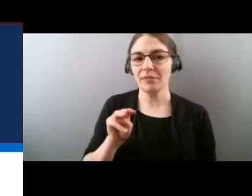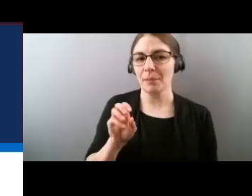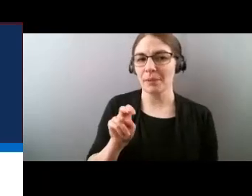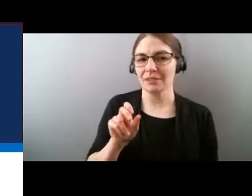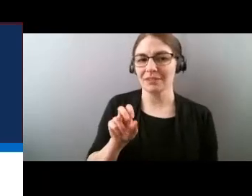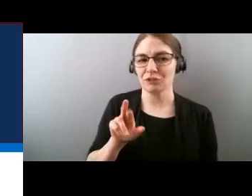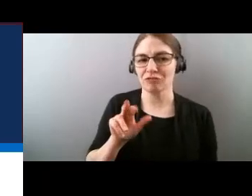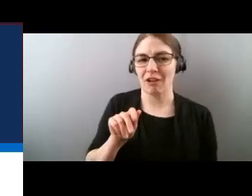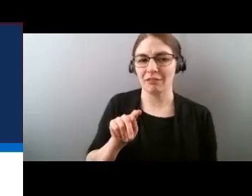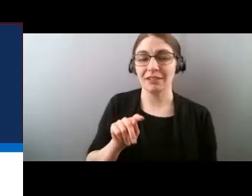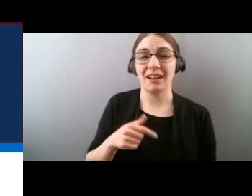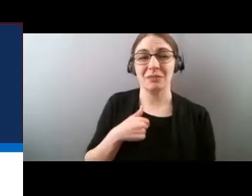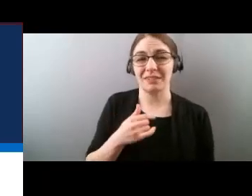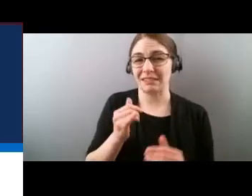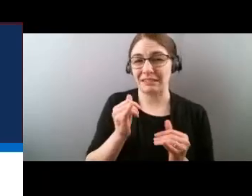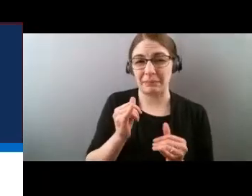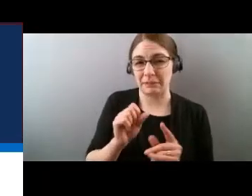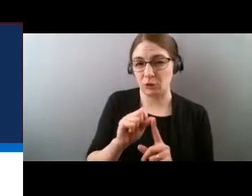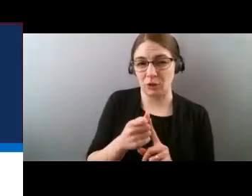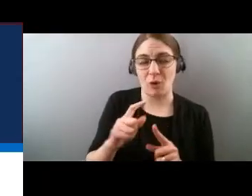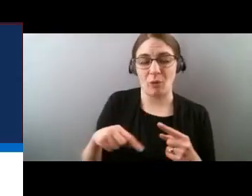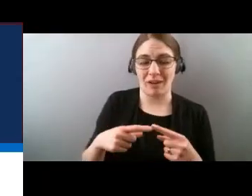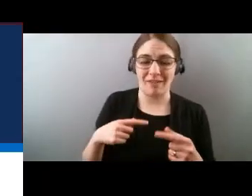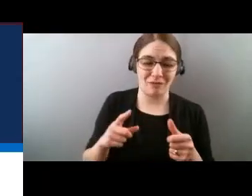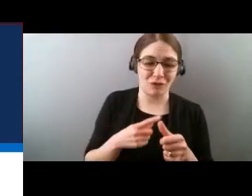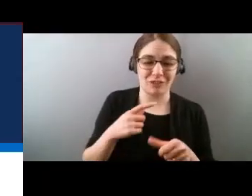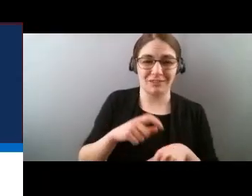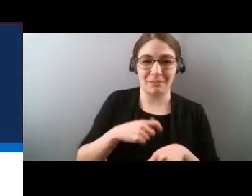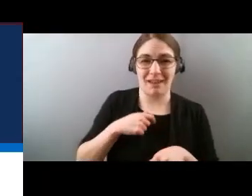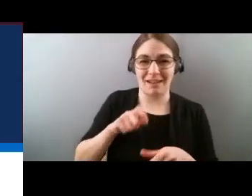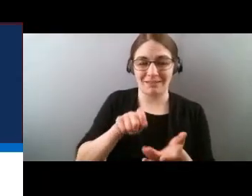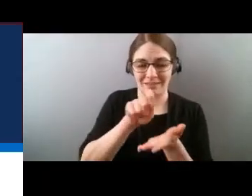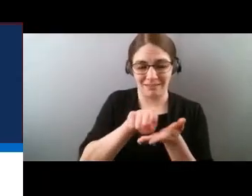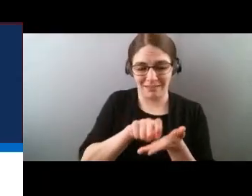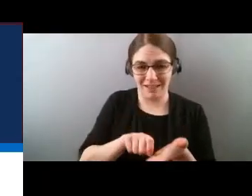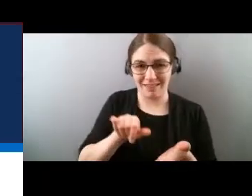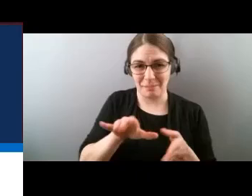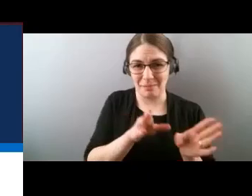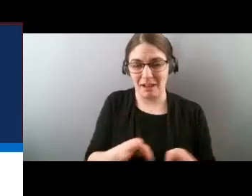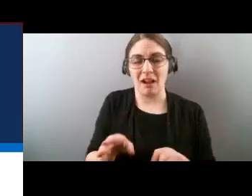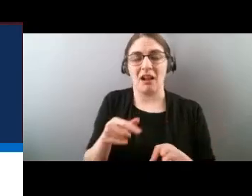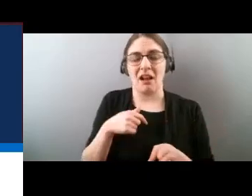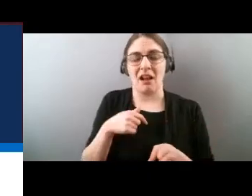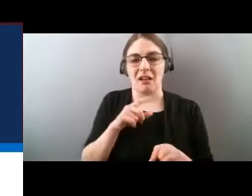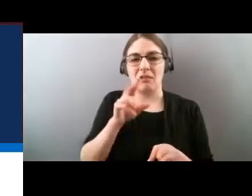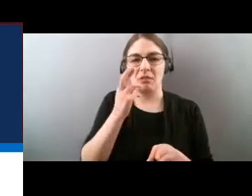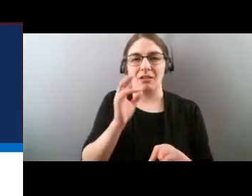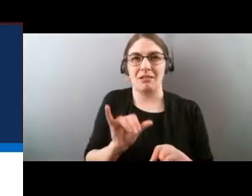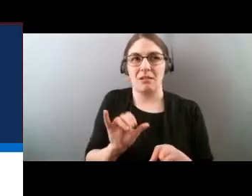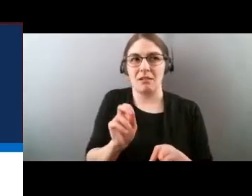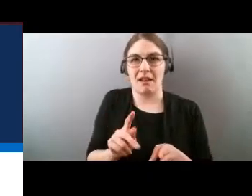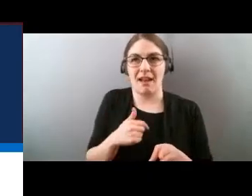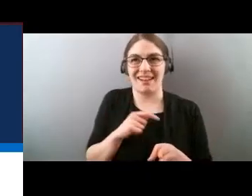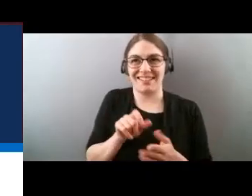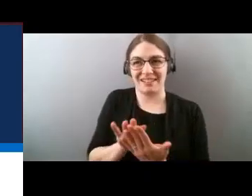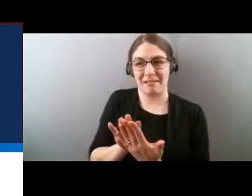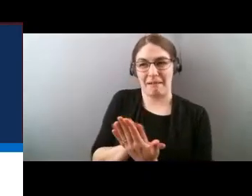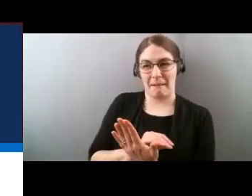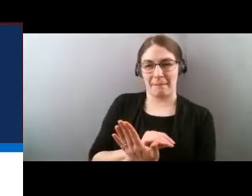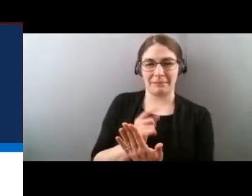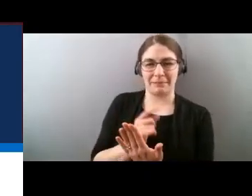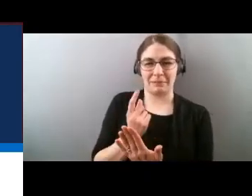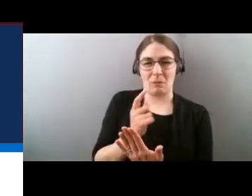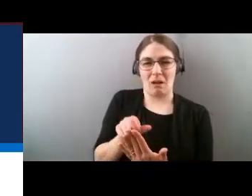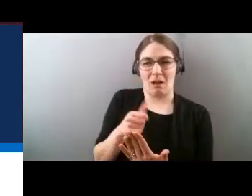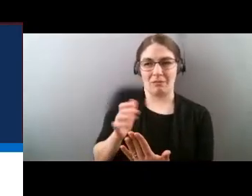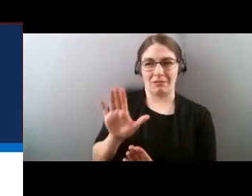I first started having to put together in writing the plan, it's like, okay, I need to mimic somebody else's. And luckily there's